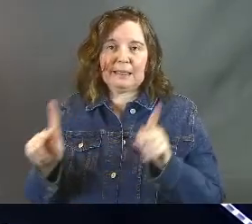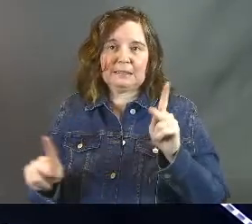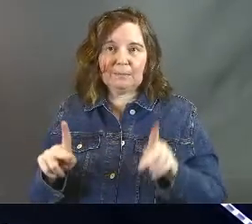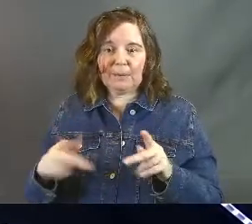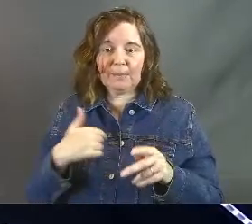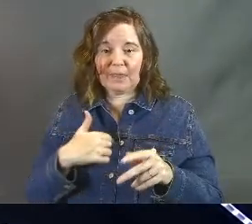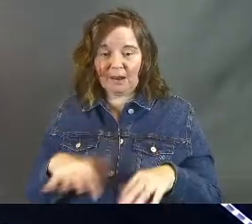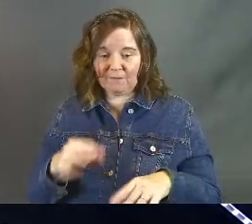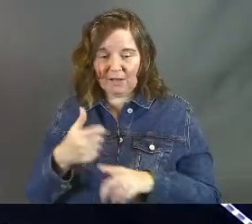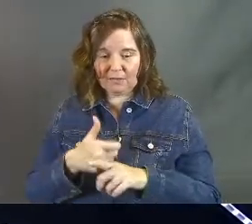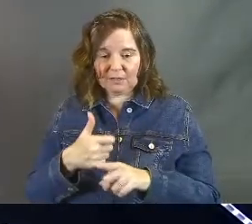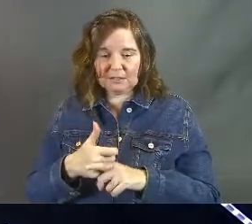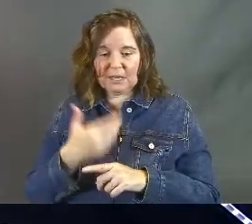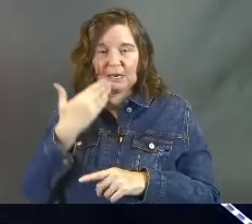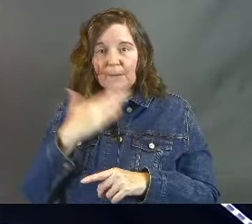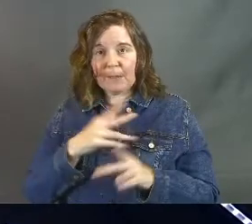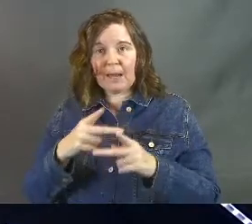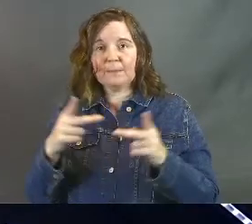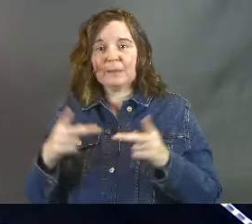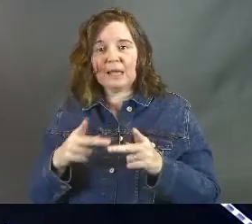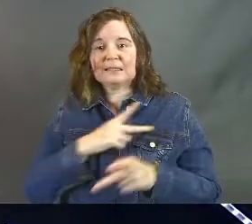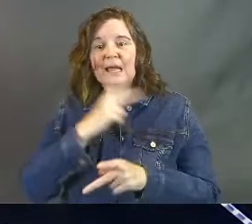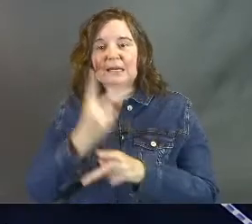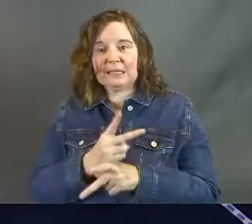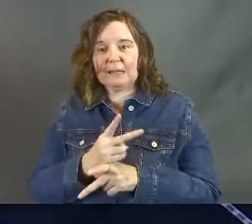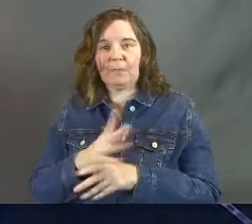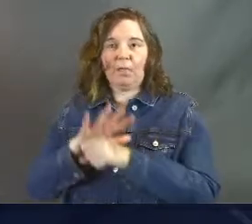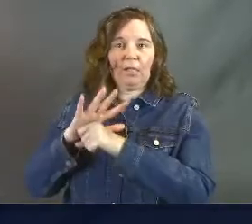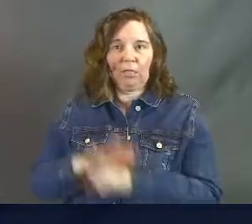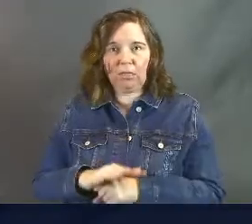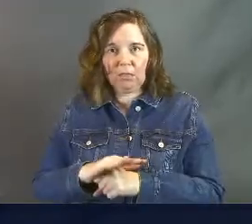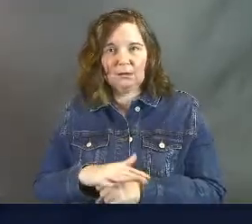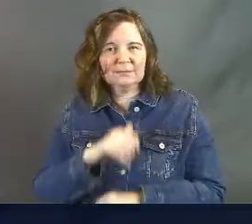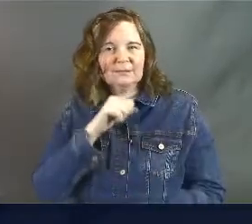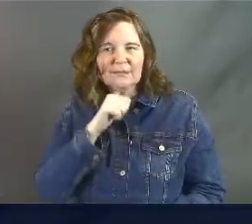people that have found themselves in a bad place and keep them down.